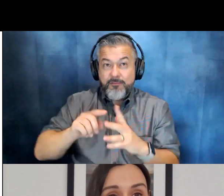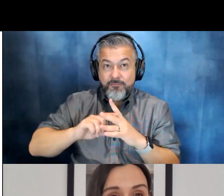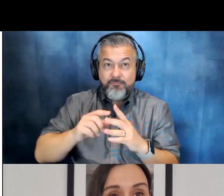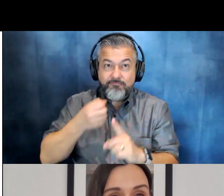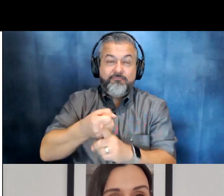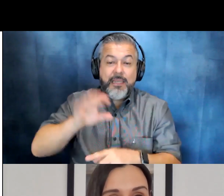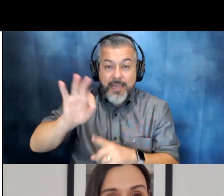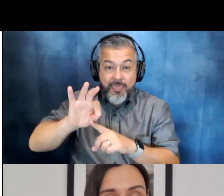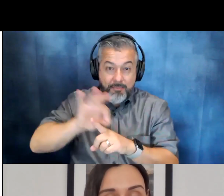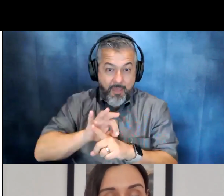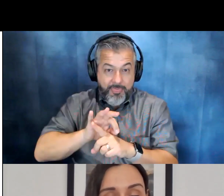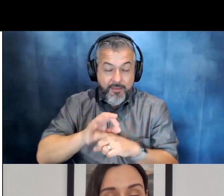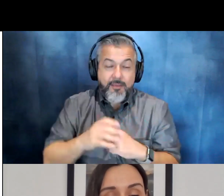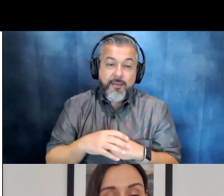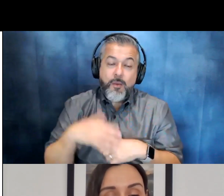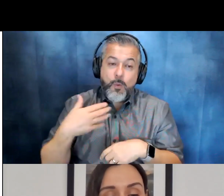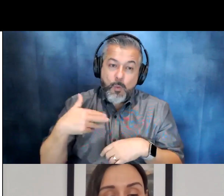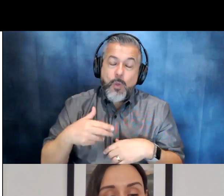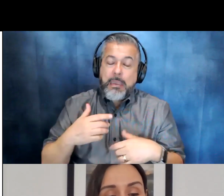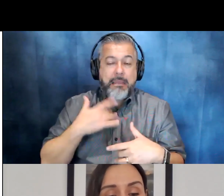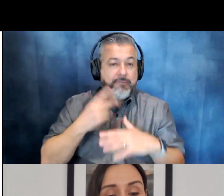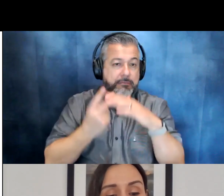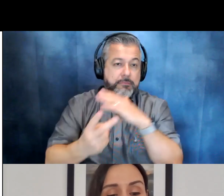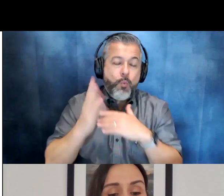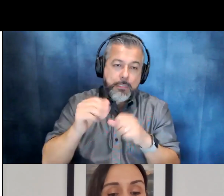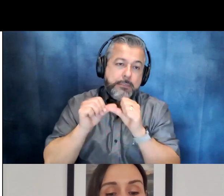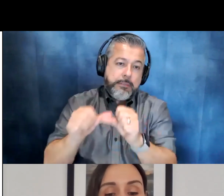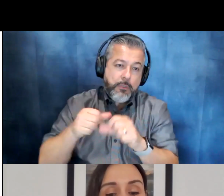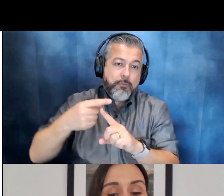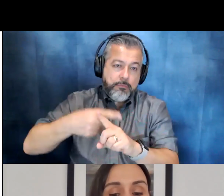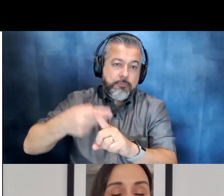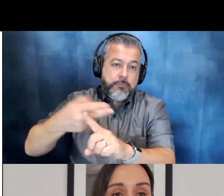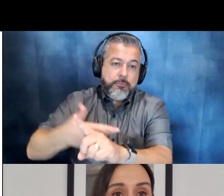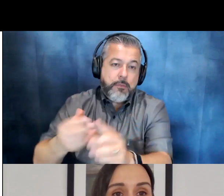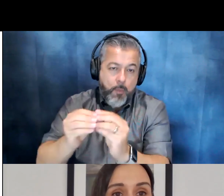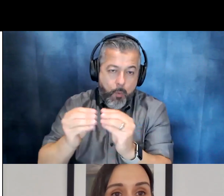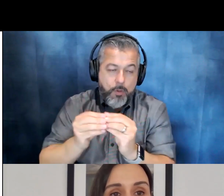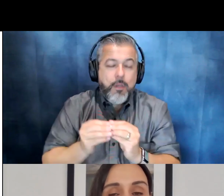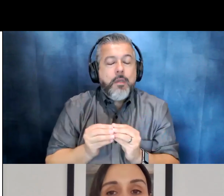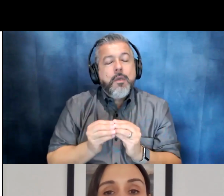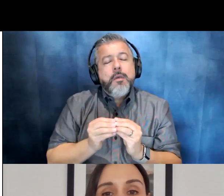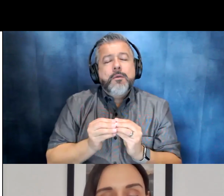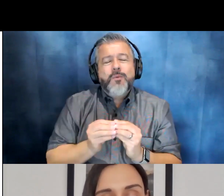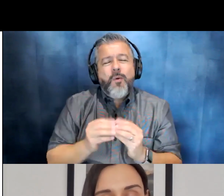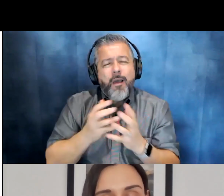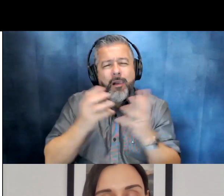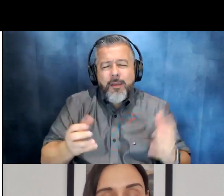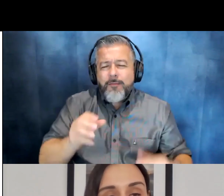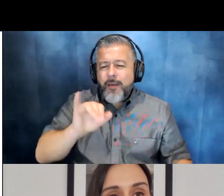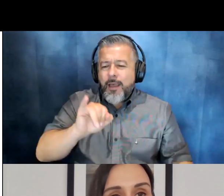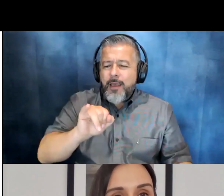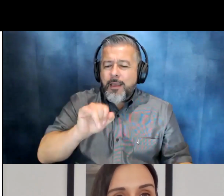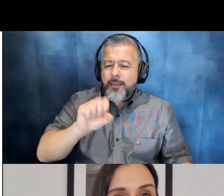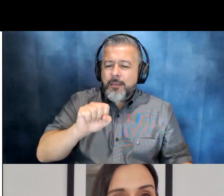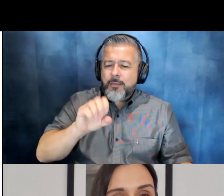likely to last many months more. And that are the impacts of the isolation that we all have experienced